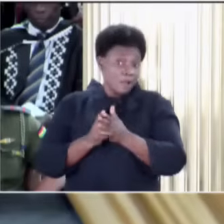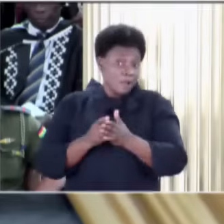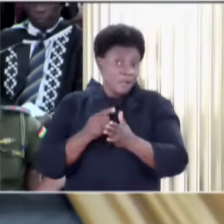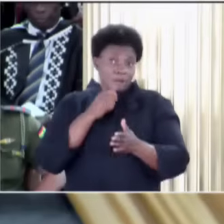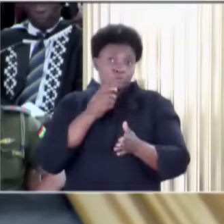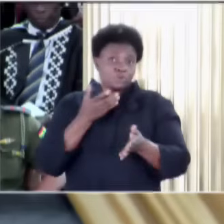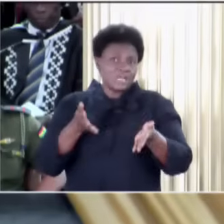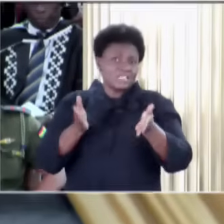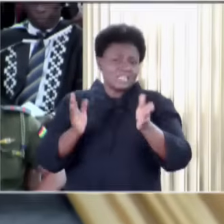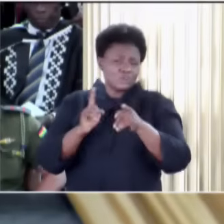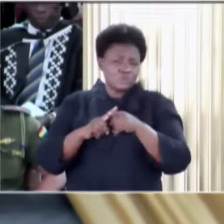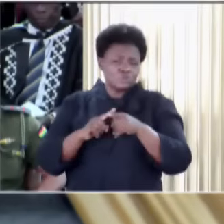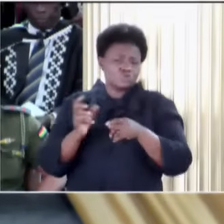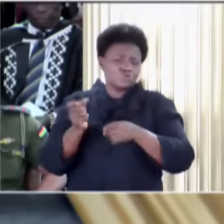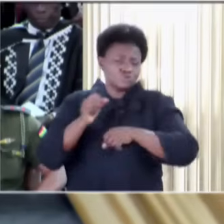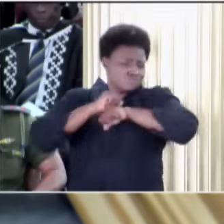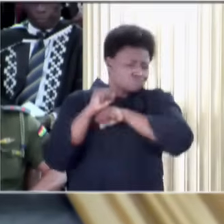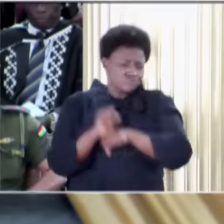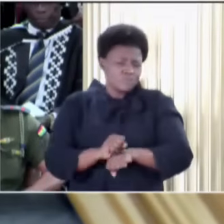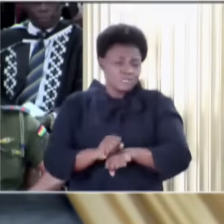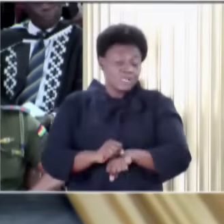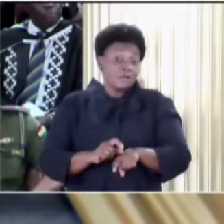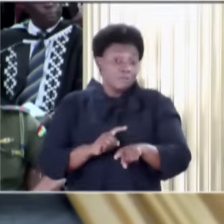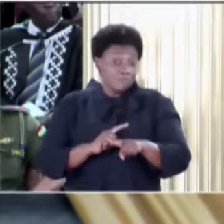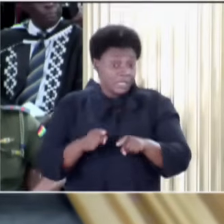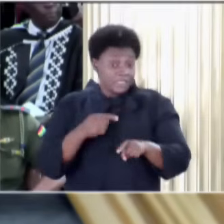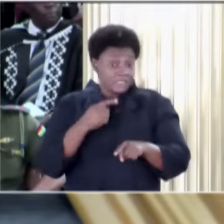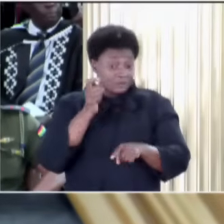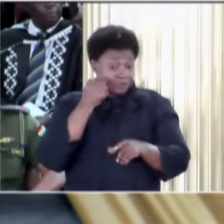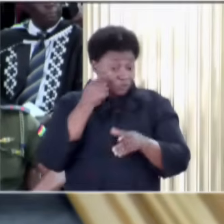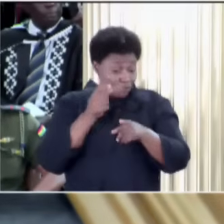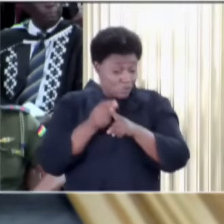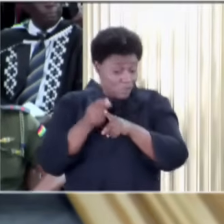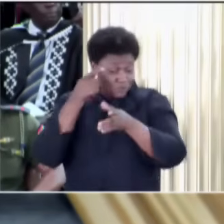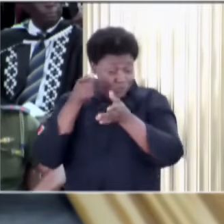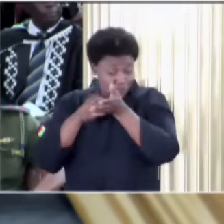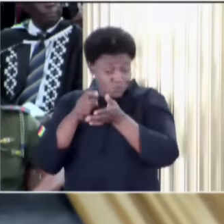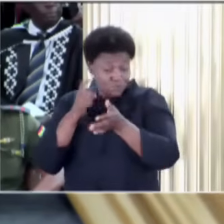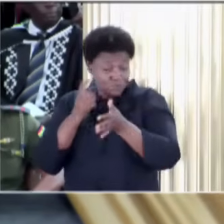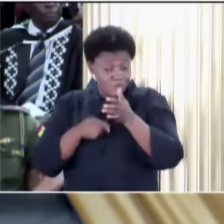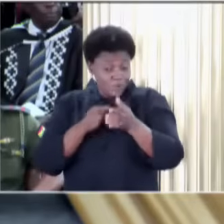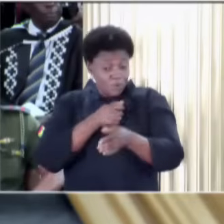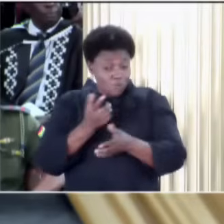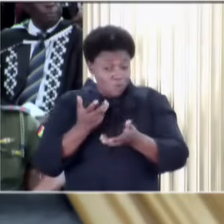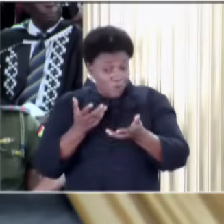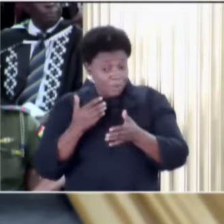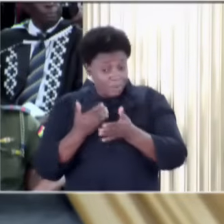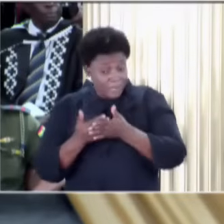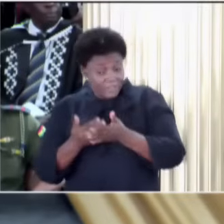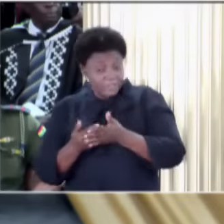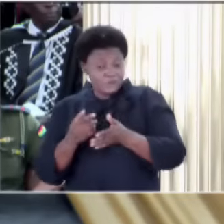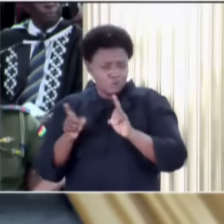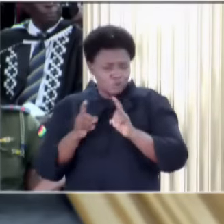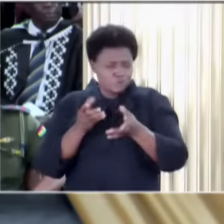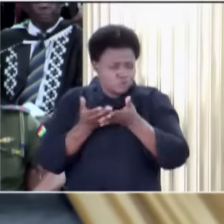to take advantage of you, but I'm saying learn to recognize when beyond money, you are gaining something for your